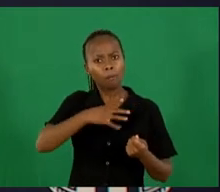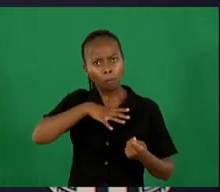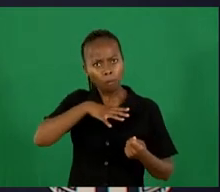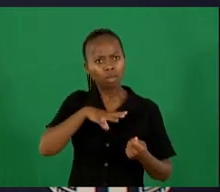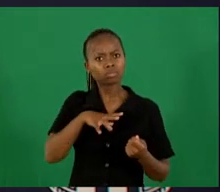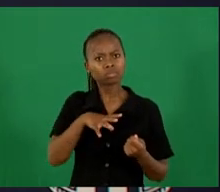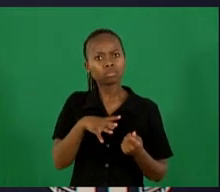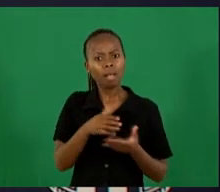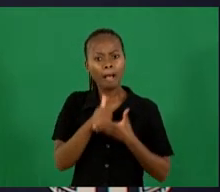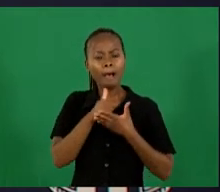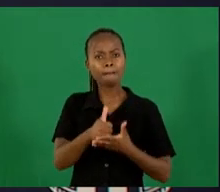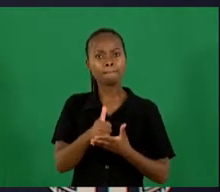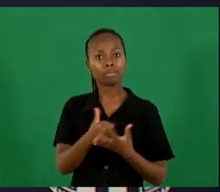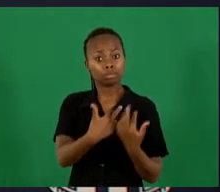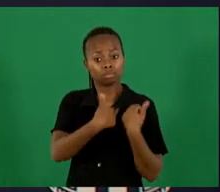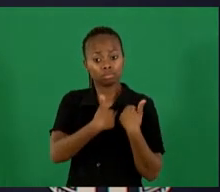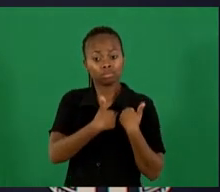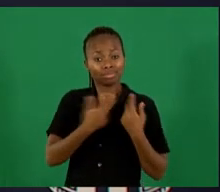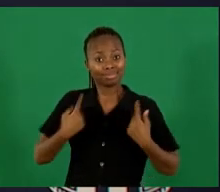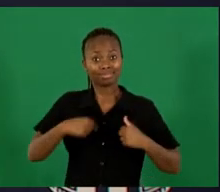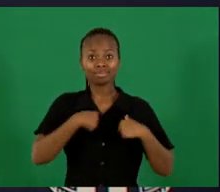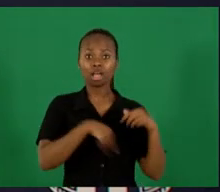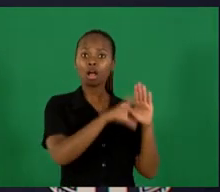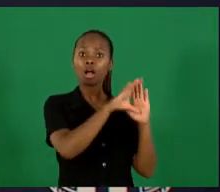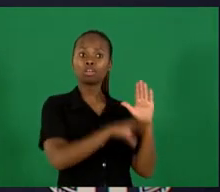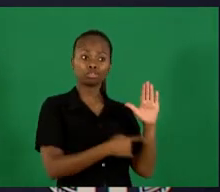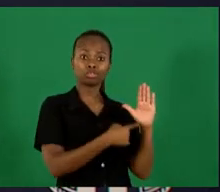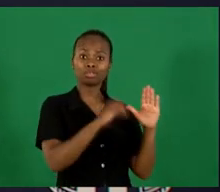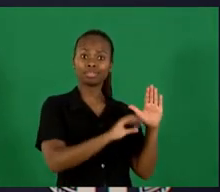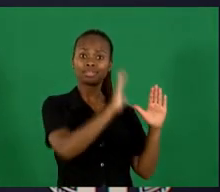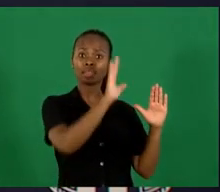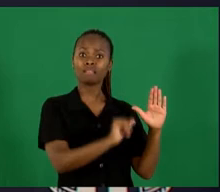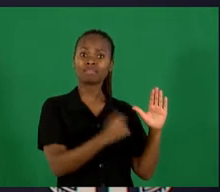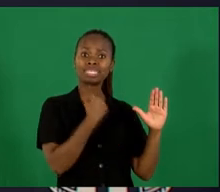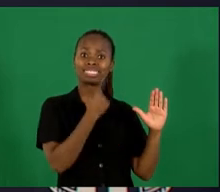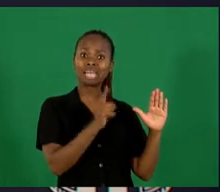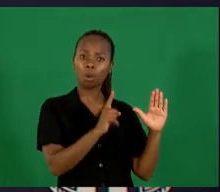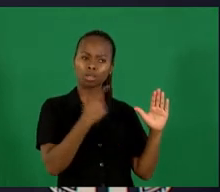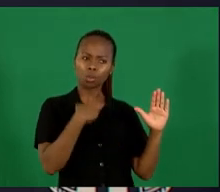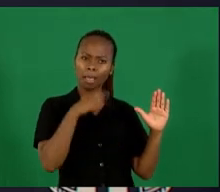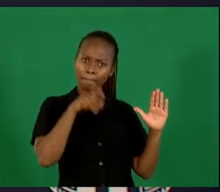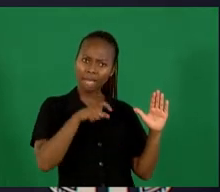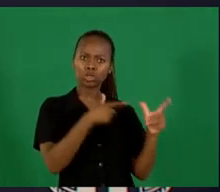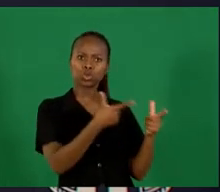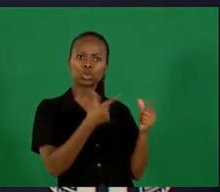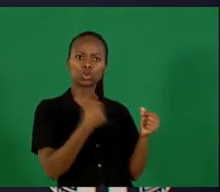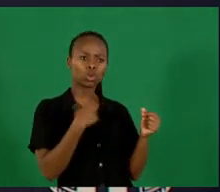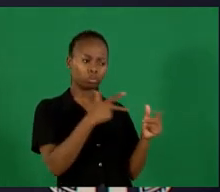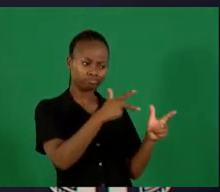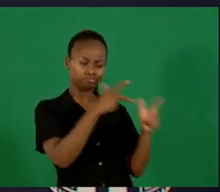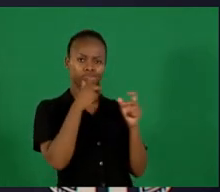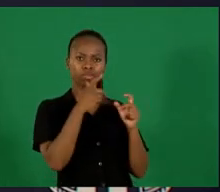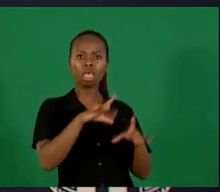with in terms of the Constitution of the Republic of South Africa.